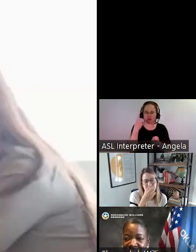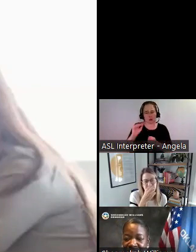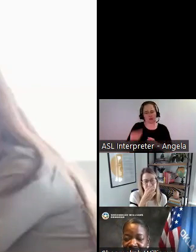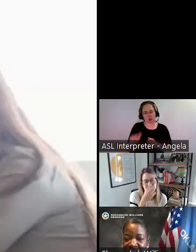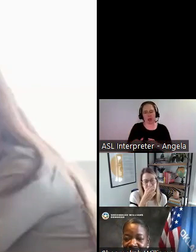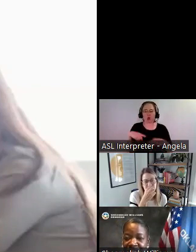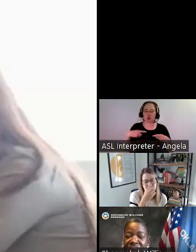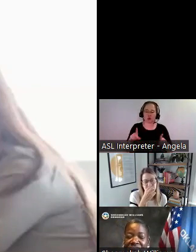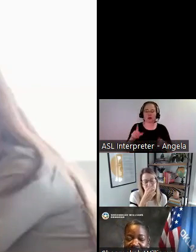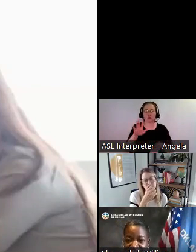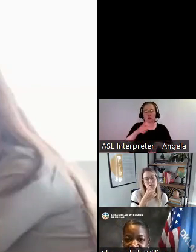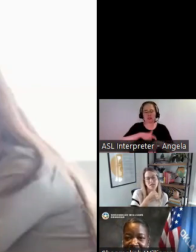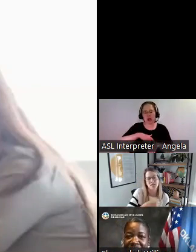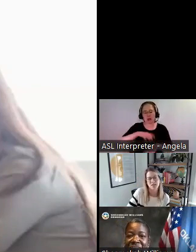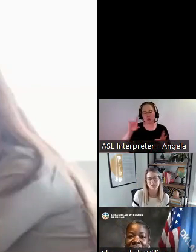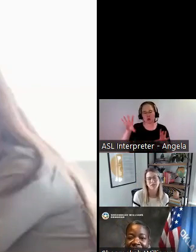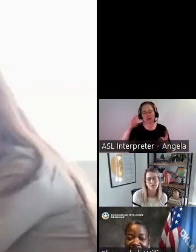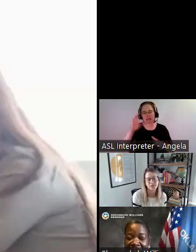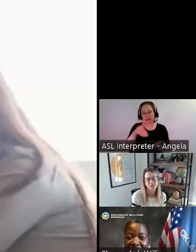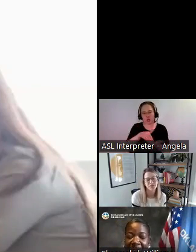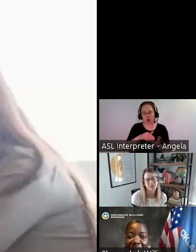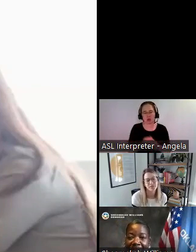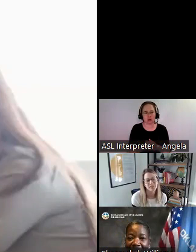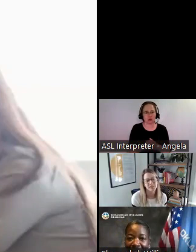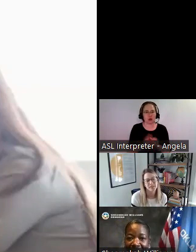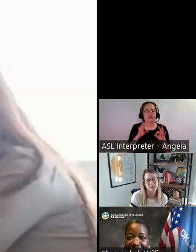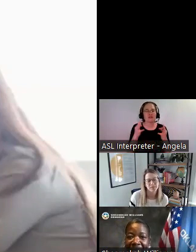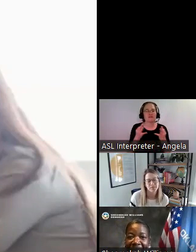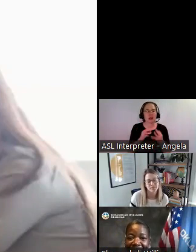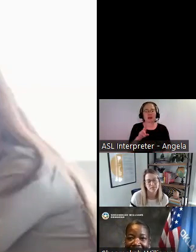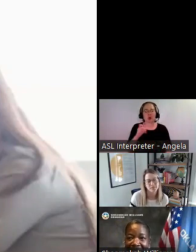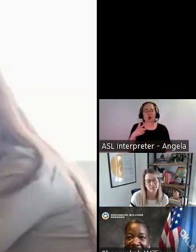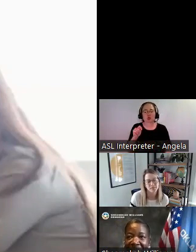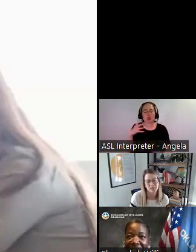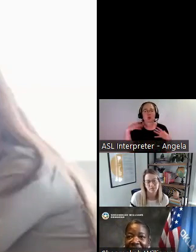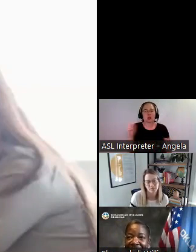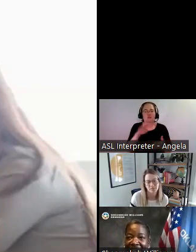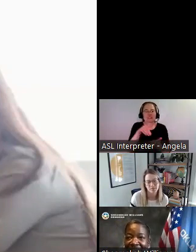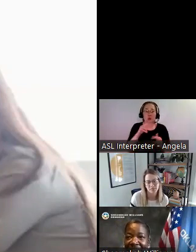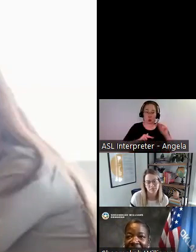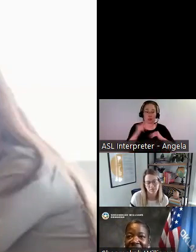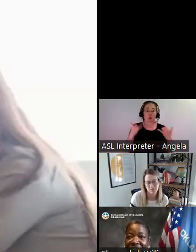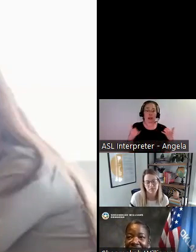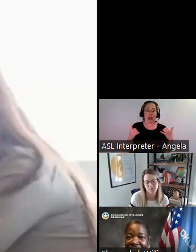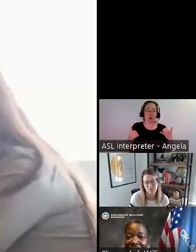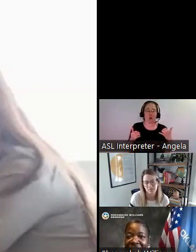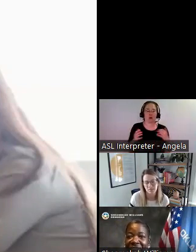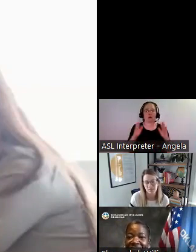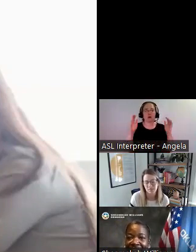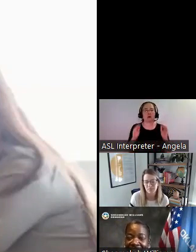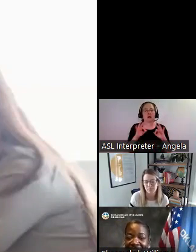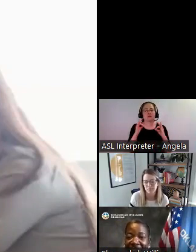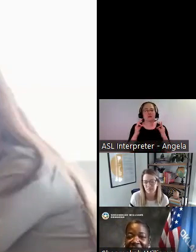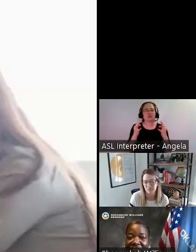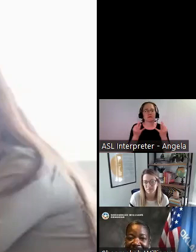the crisis center. And the Family Urgent Recovery Center is, we're building it out right now. And the Family Crisis